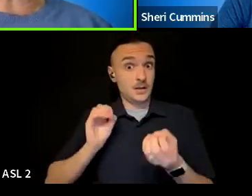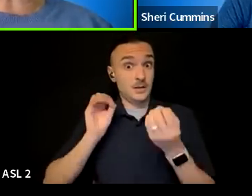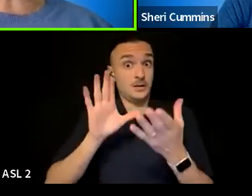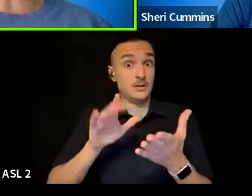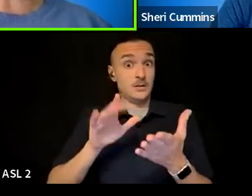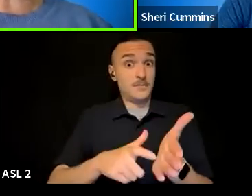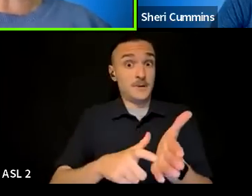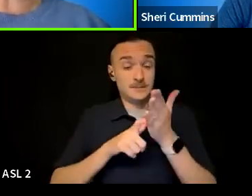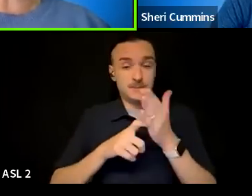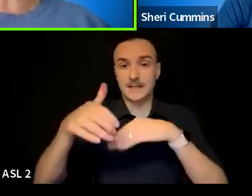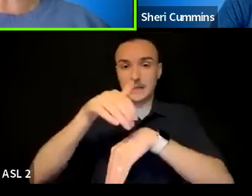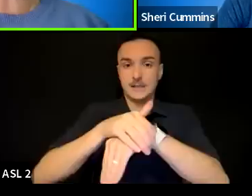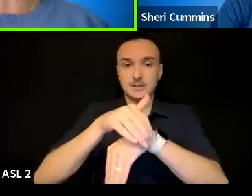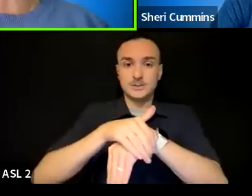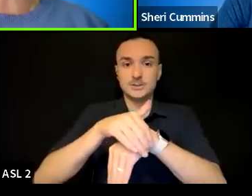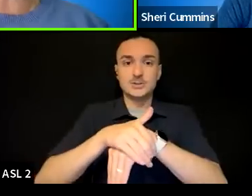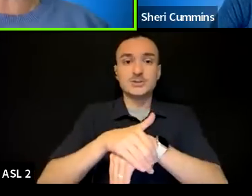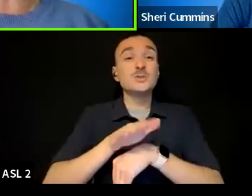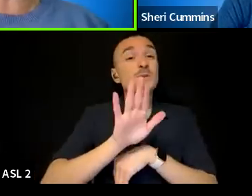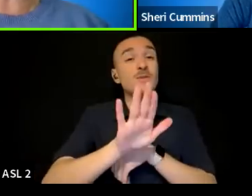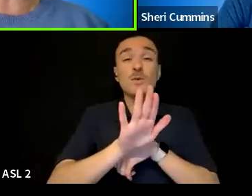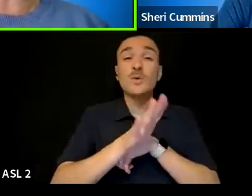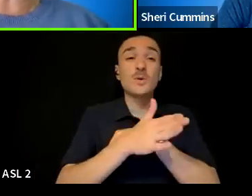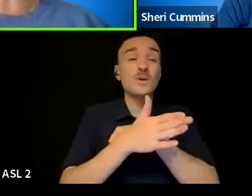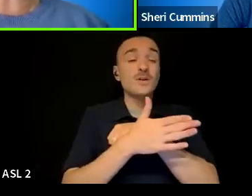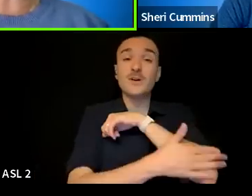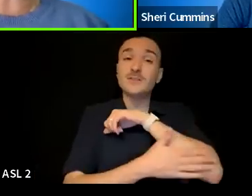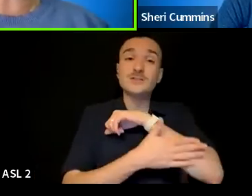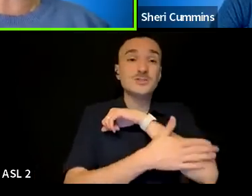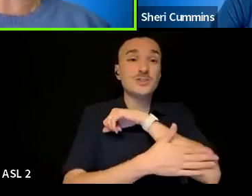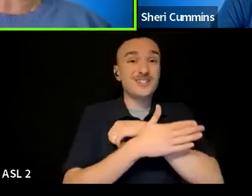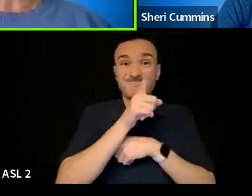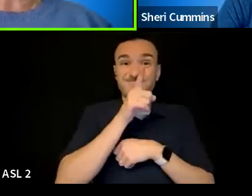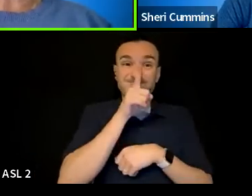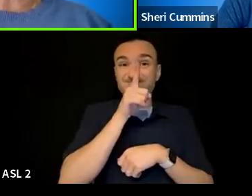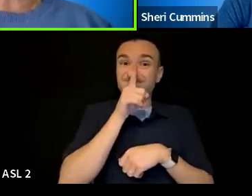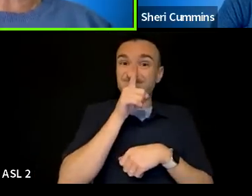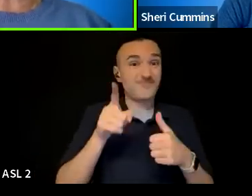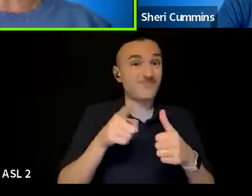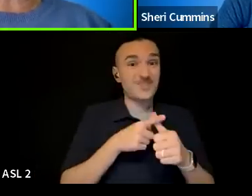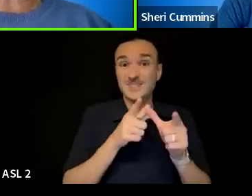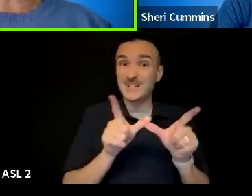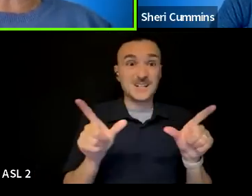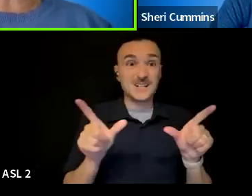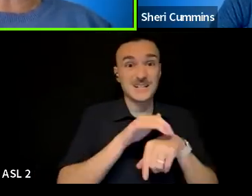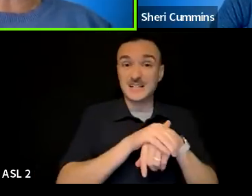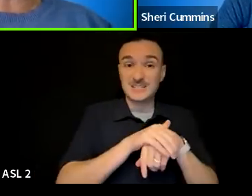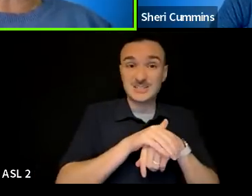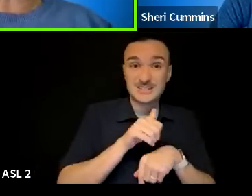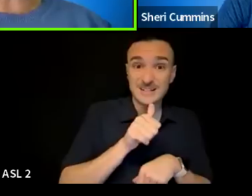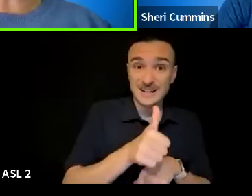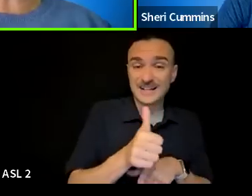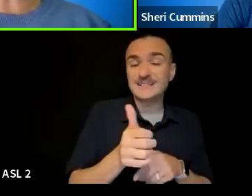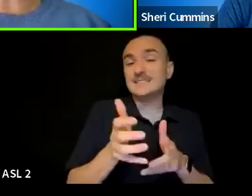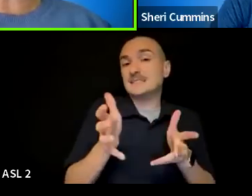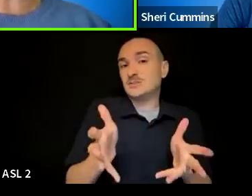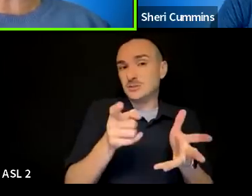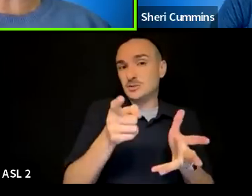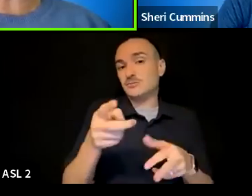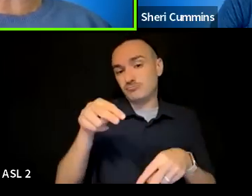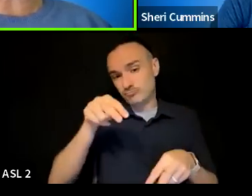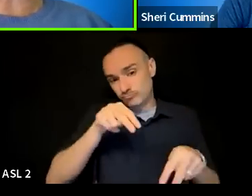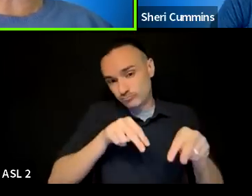a country where English is not the native spoken language, I would certainly encourage you to review the documentations